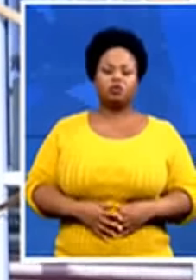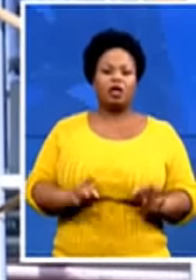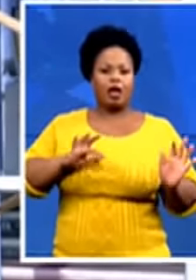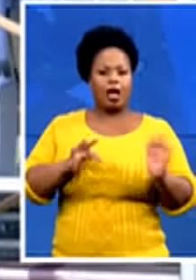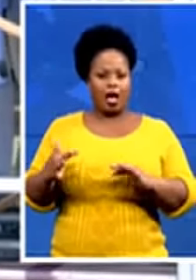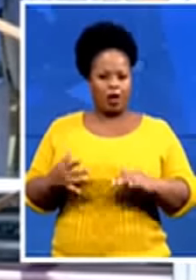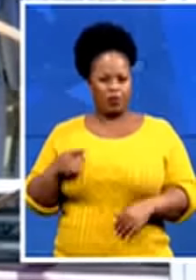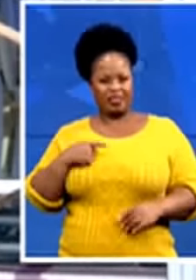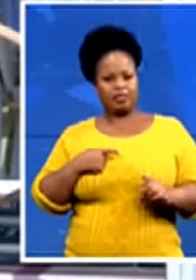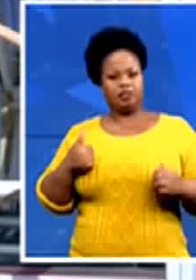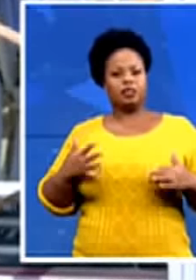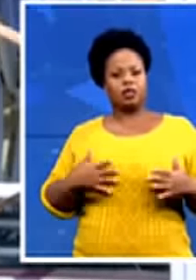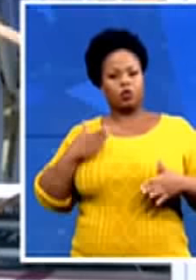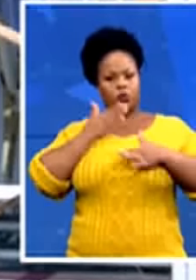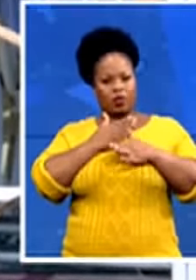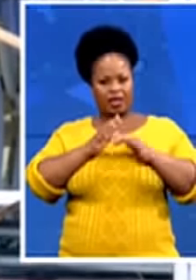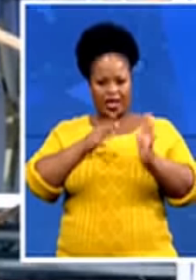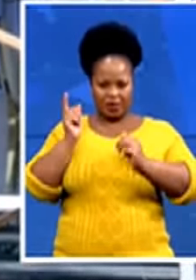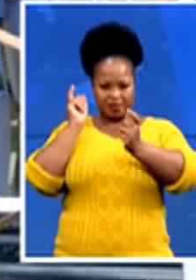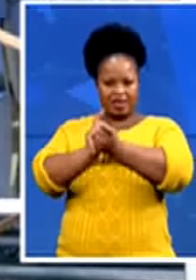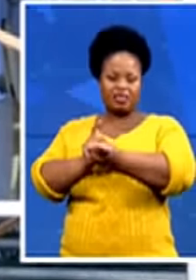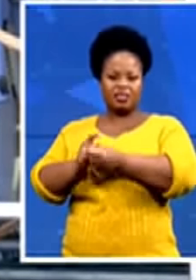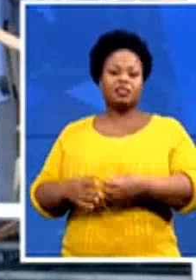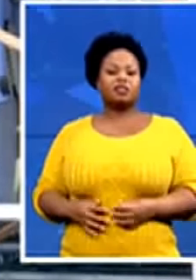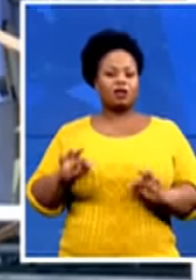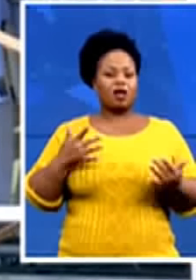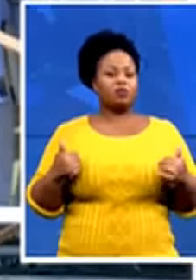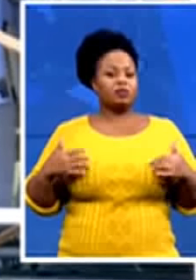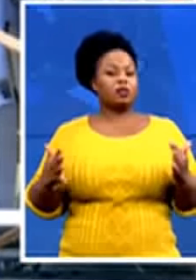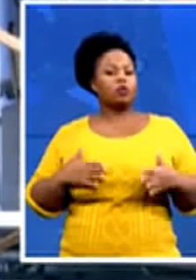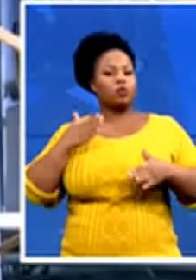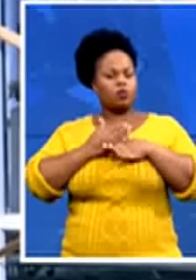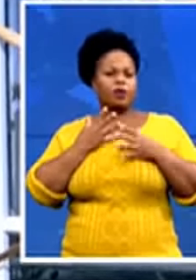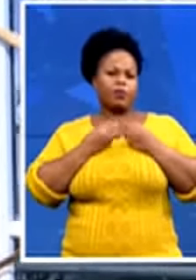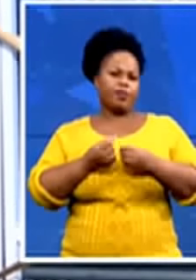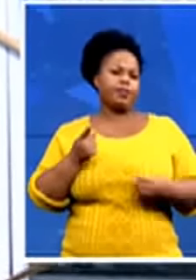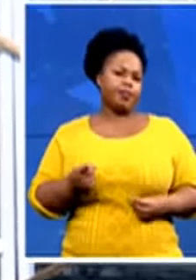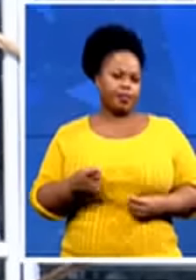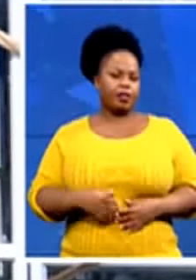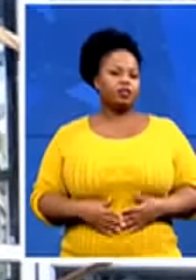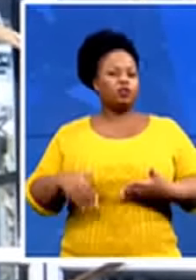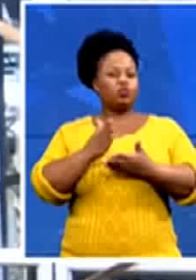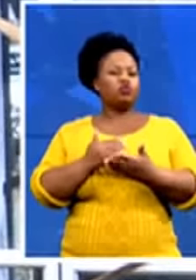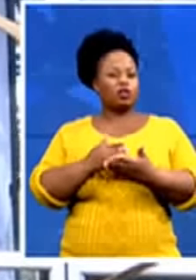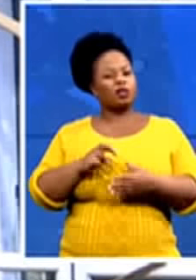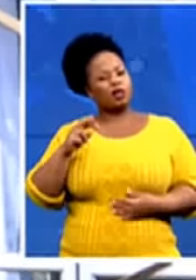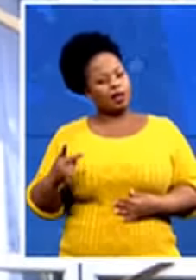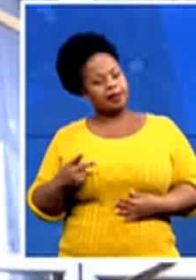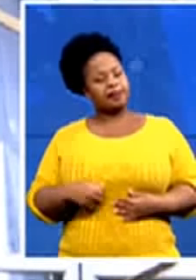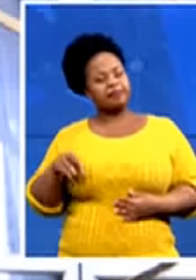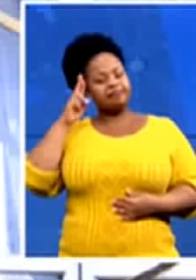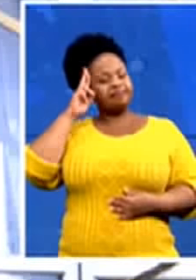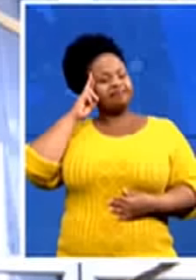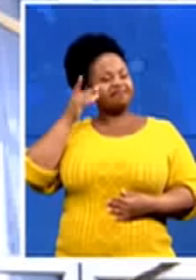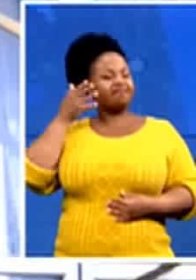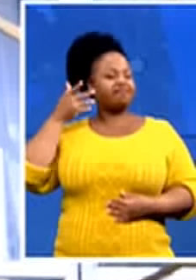her how he began working with her and just sharing some light moments of how special she was to